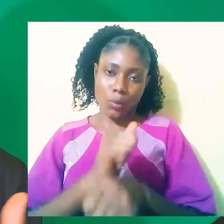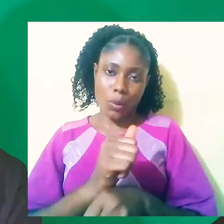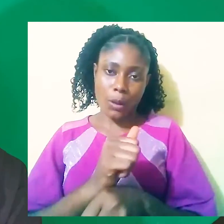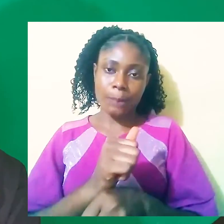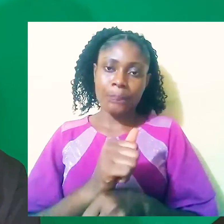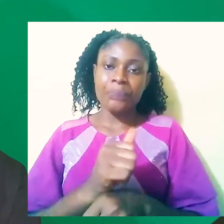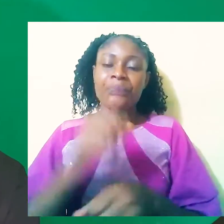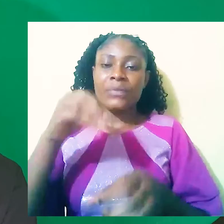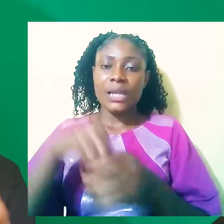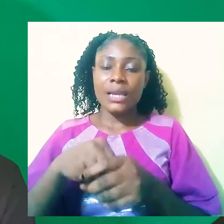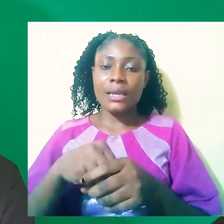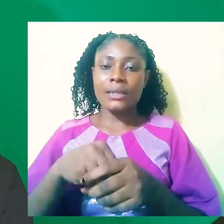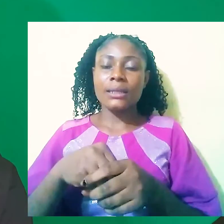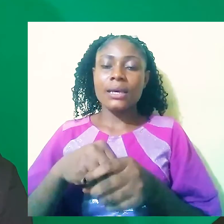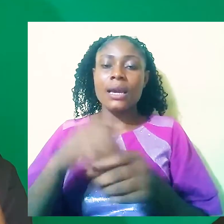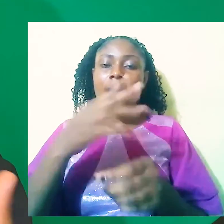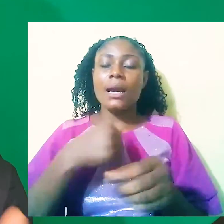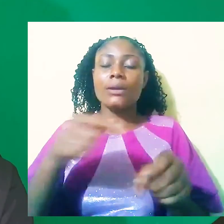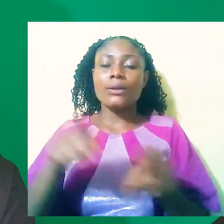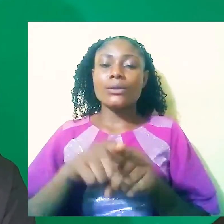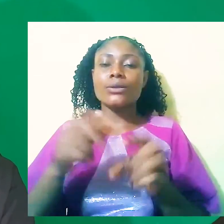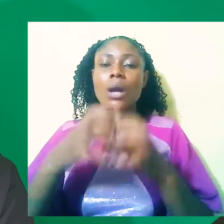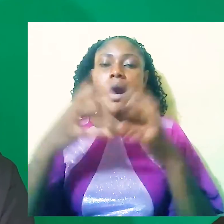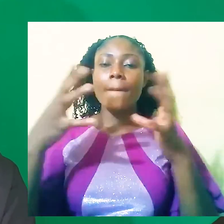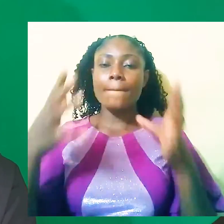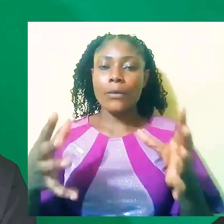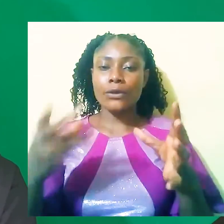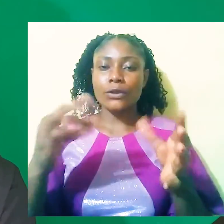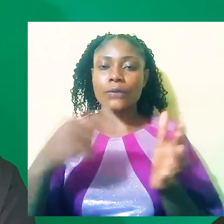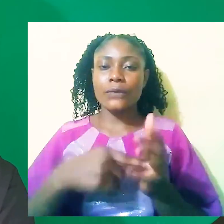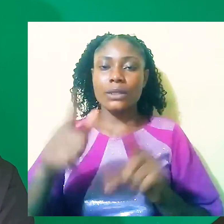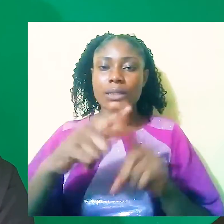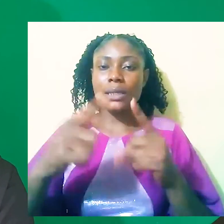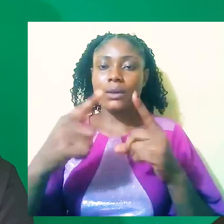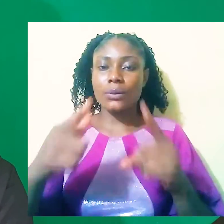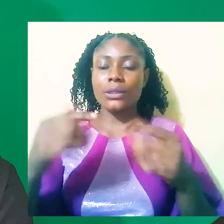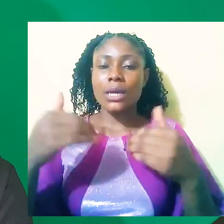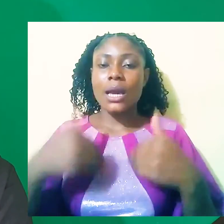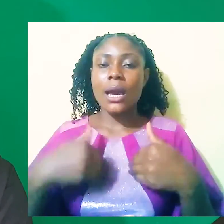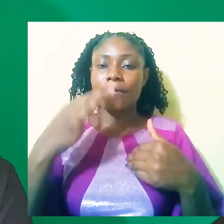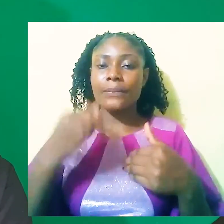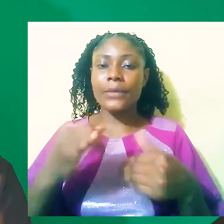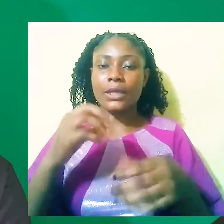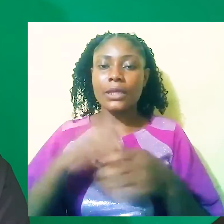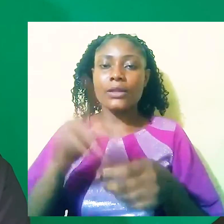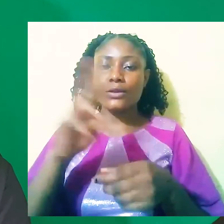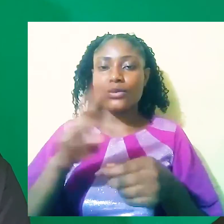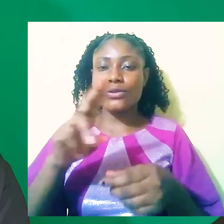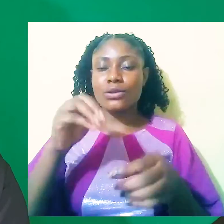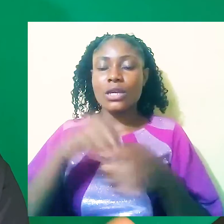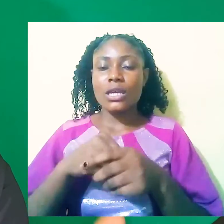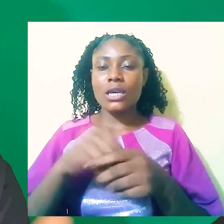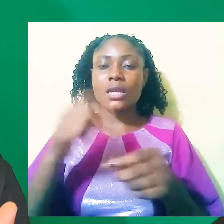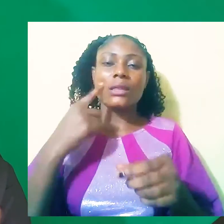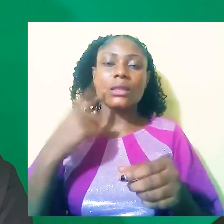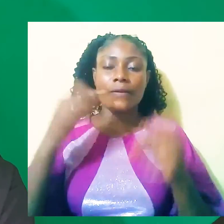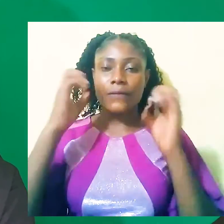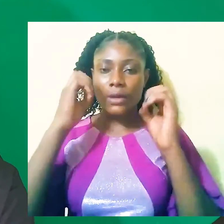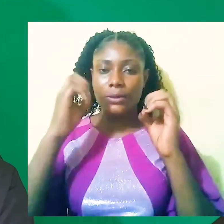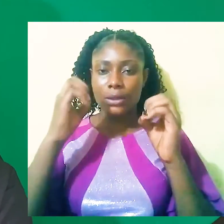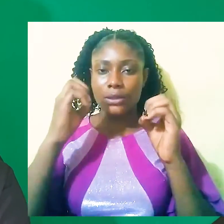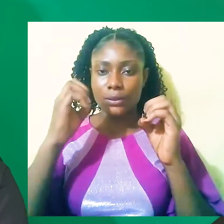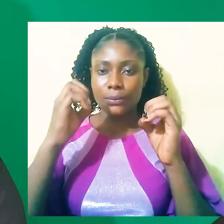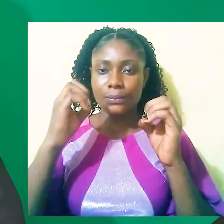at a little bit of how these sign languages work and how much of these sign